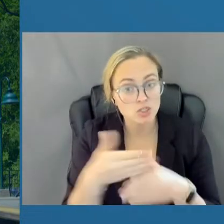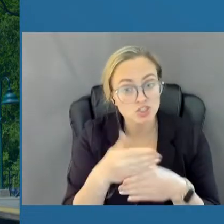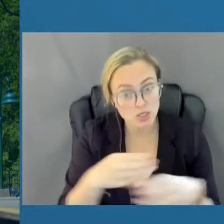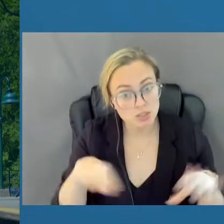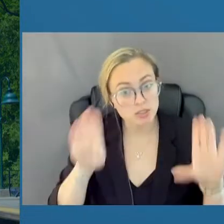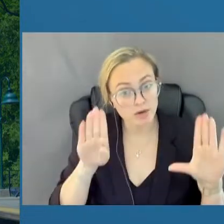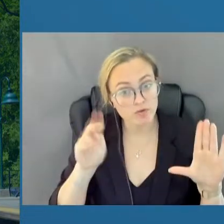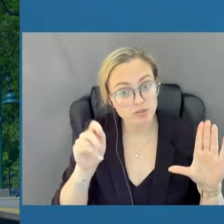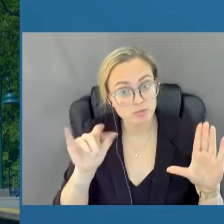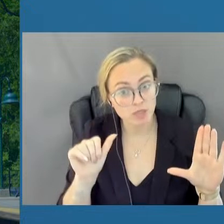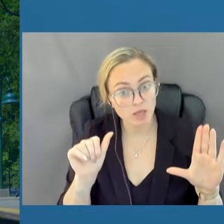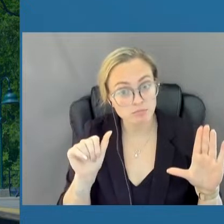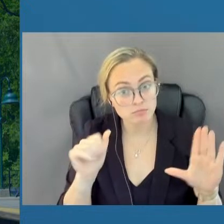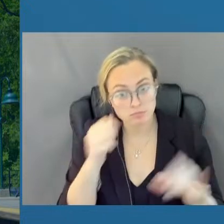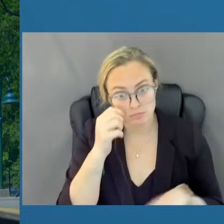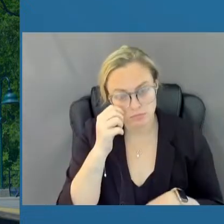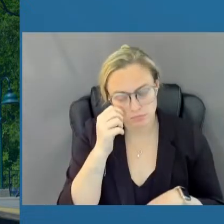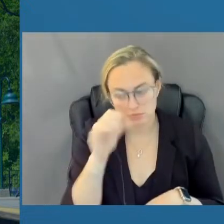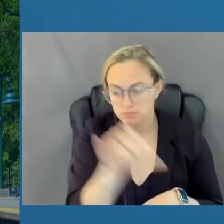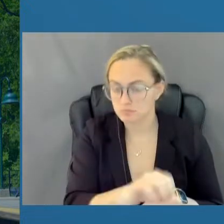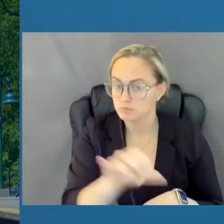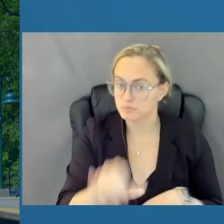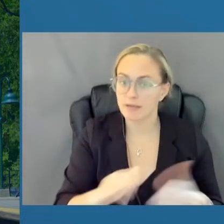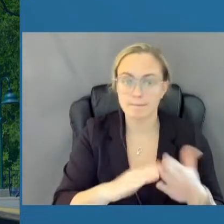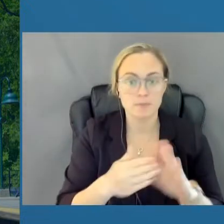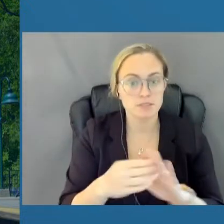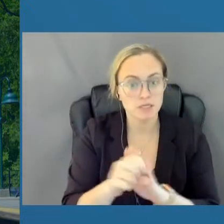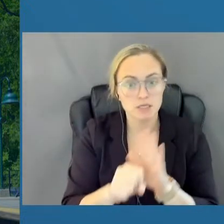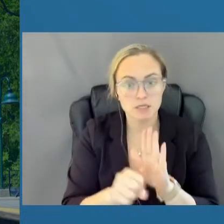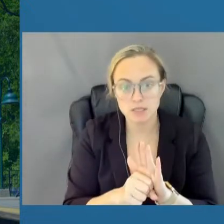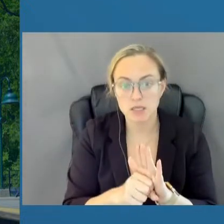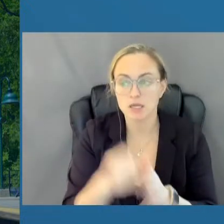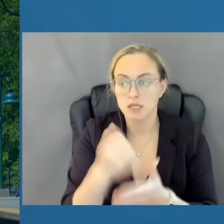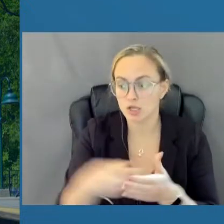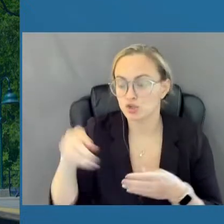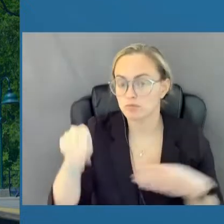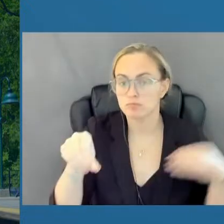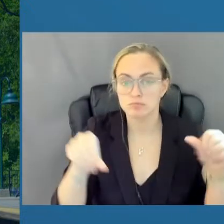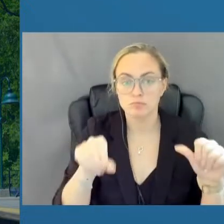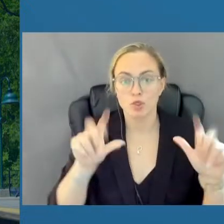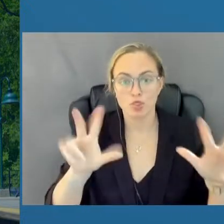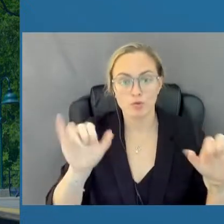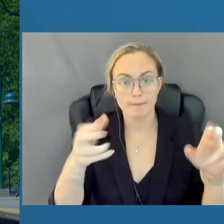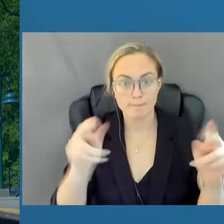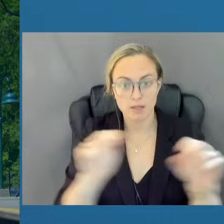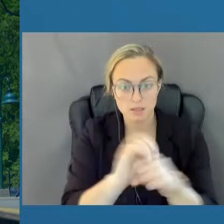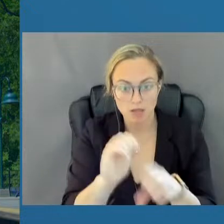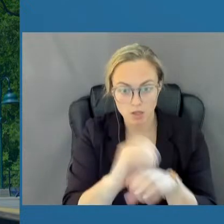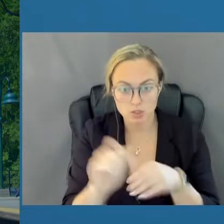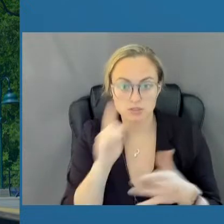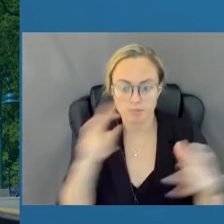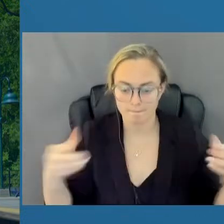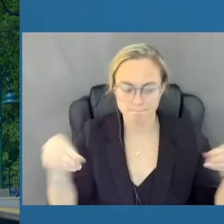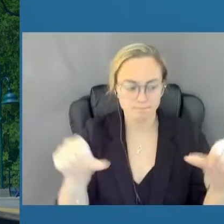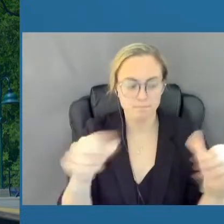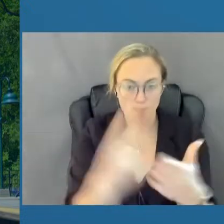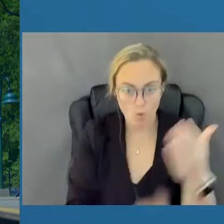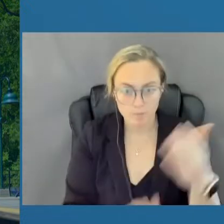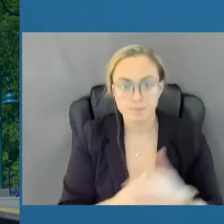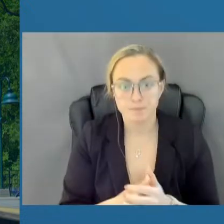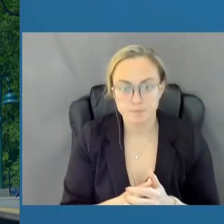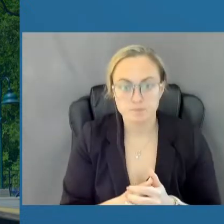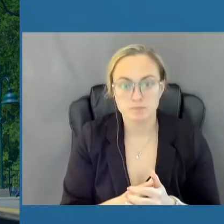MTA. Just like the city and state are each contributing $3 billion to this plan, the MTA itself will